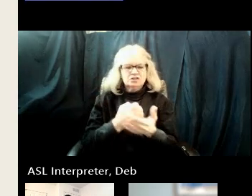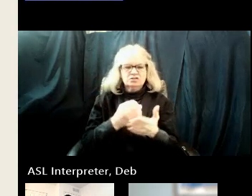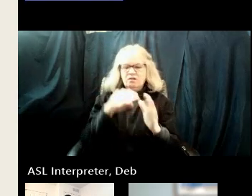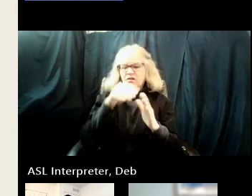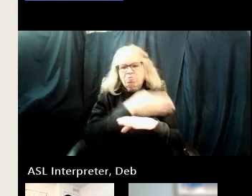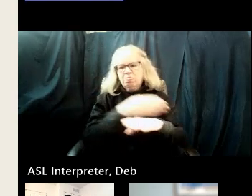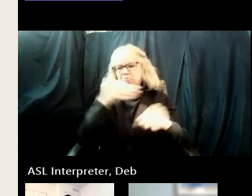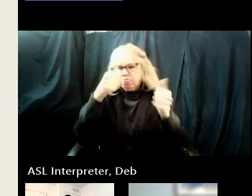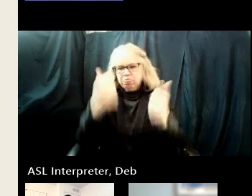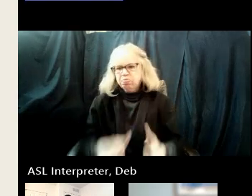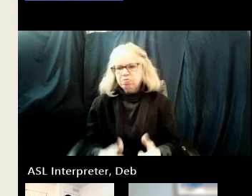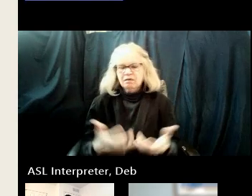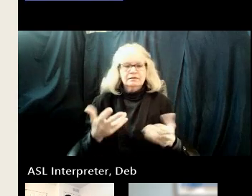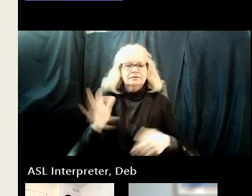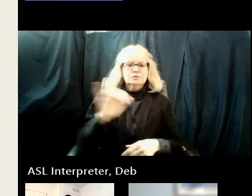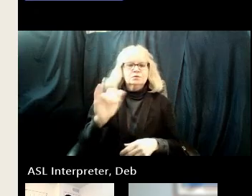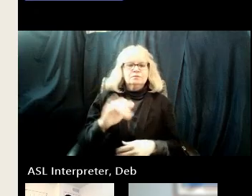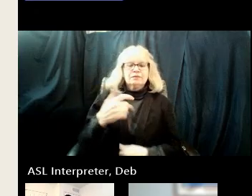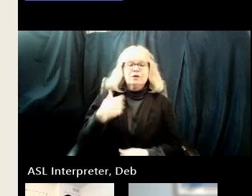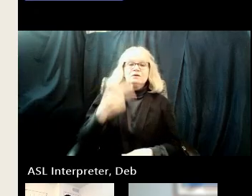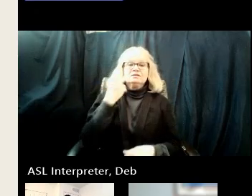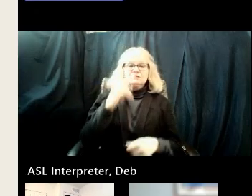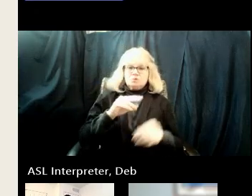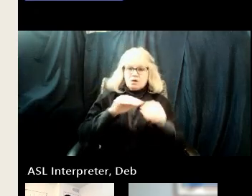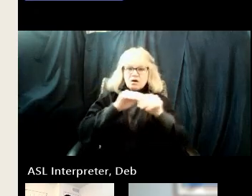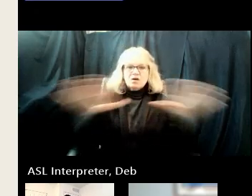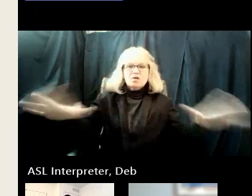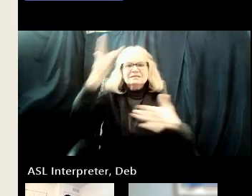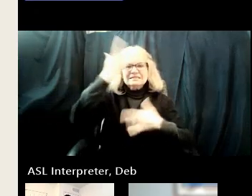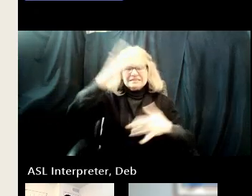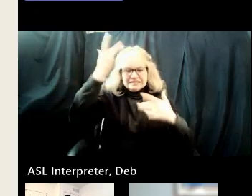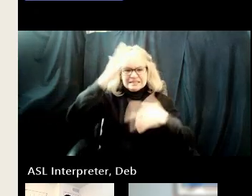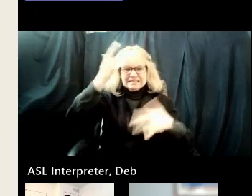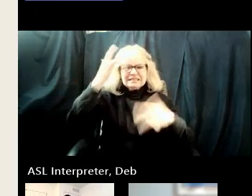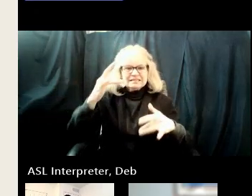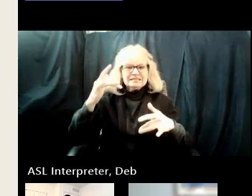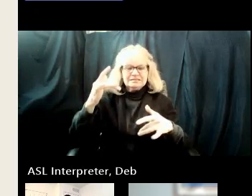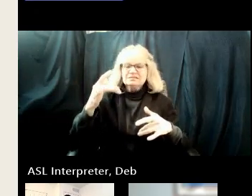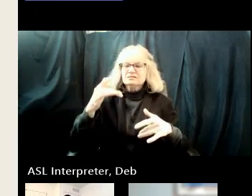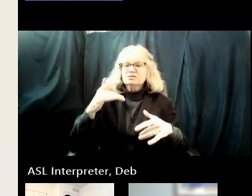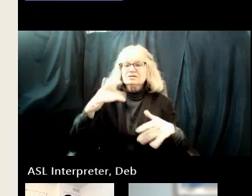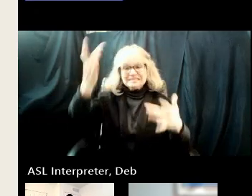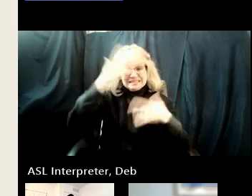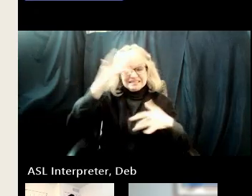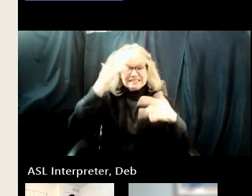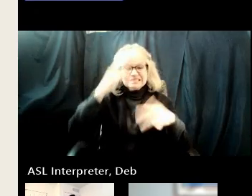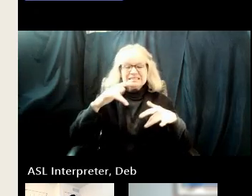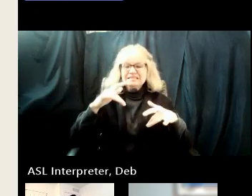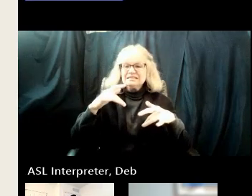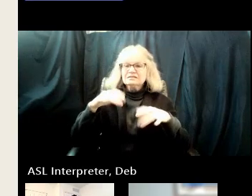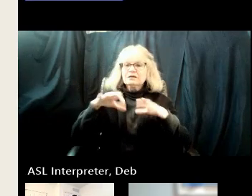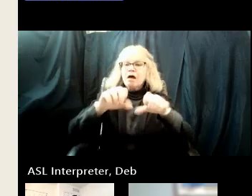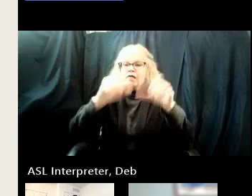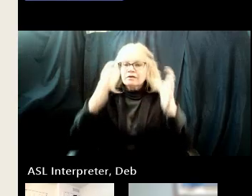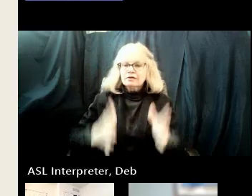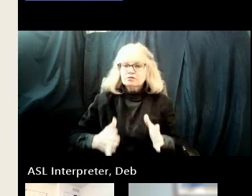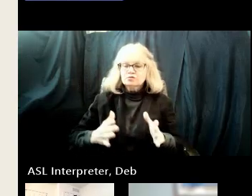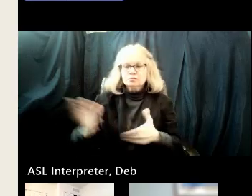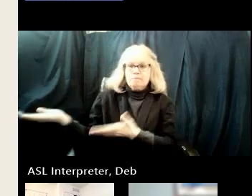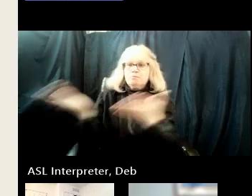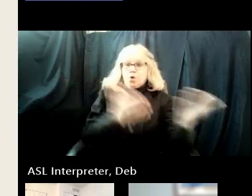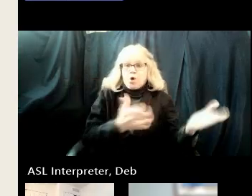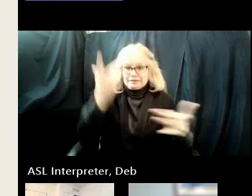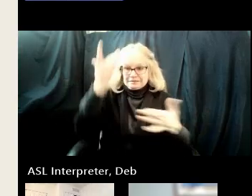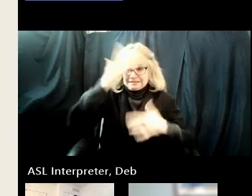saw infectious disease. Colonizers brought diseases to which indigenous peoples had no immunity. So